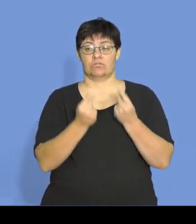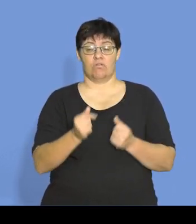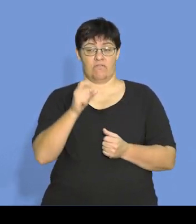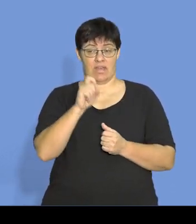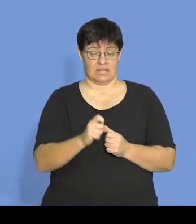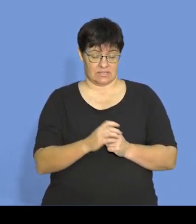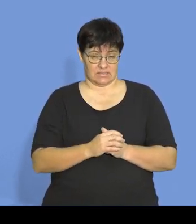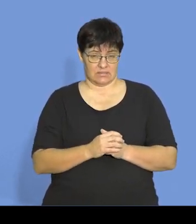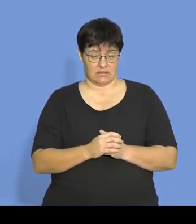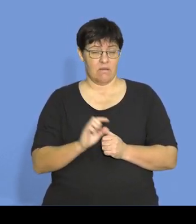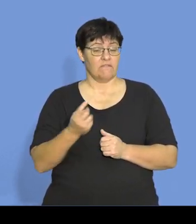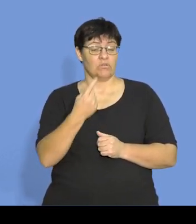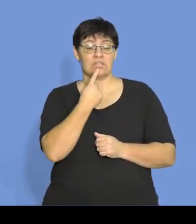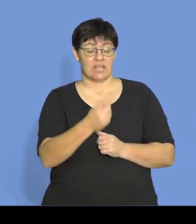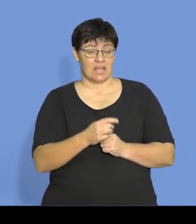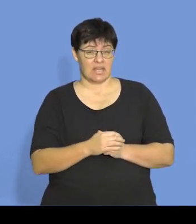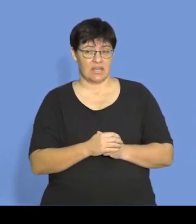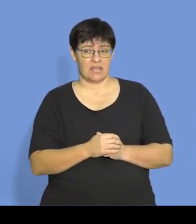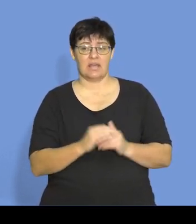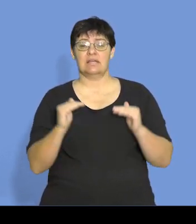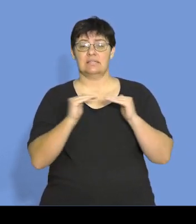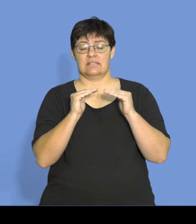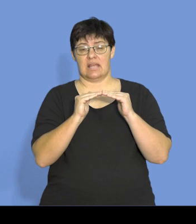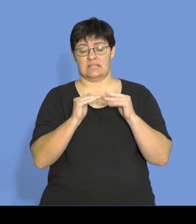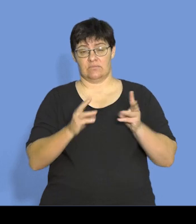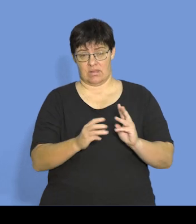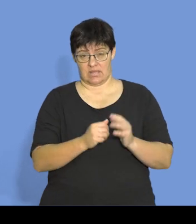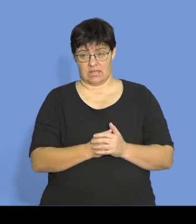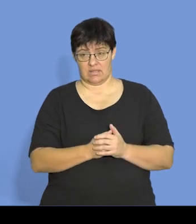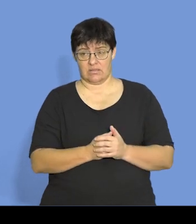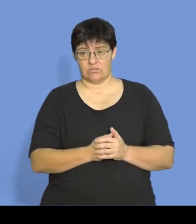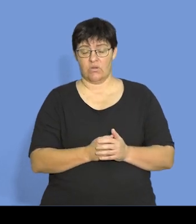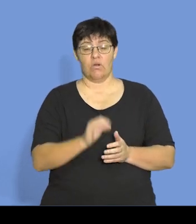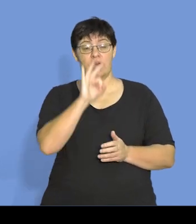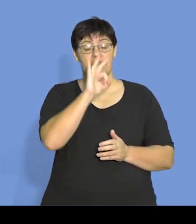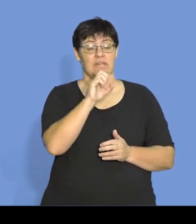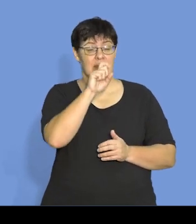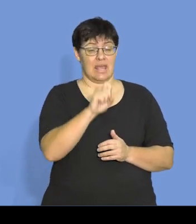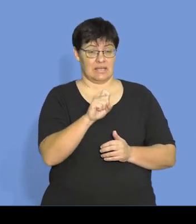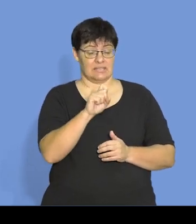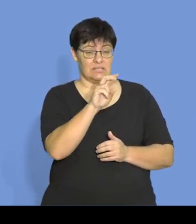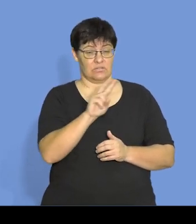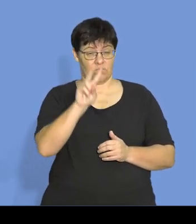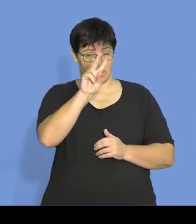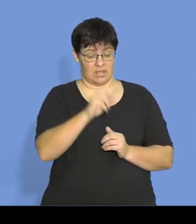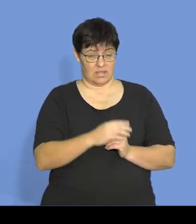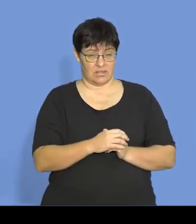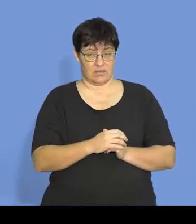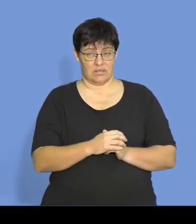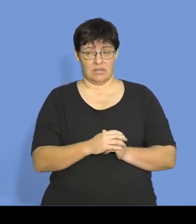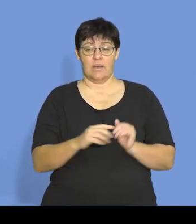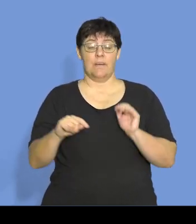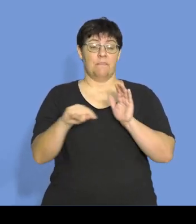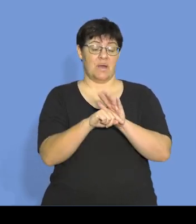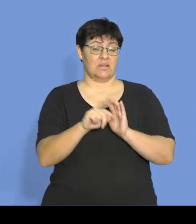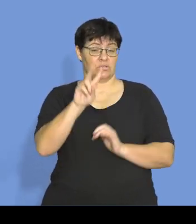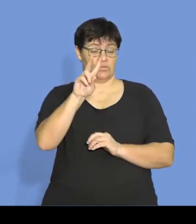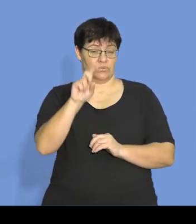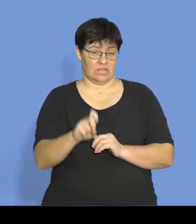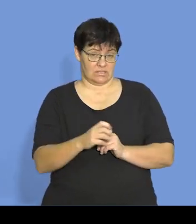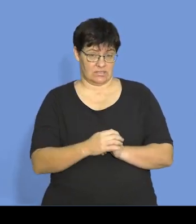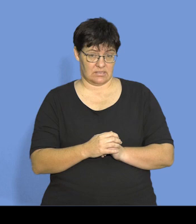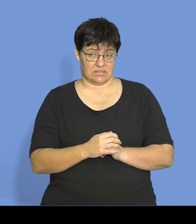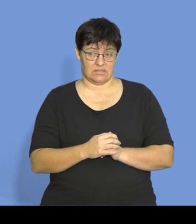x. Firstly, I said make sure it is in standard form. So this becomes 3x squared